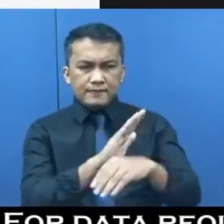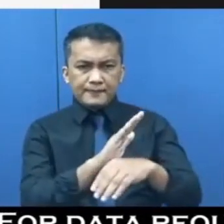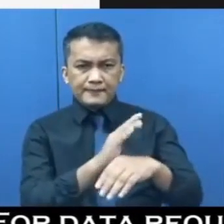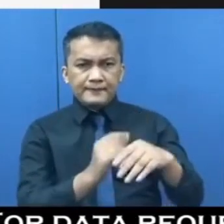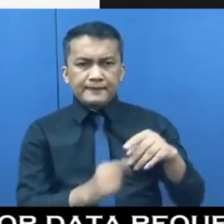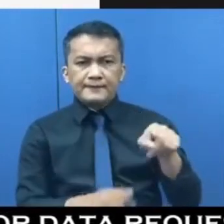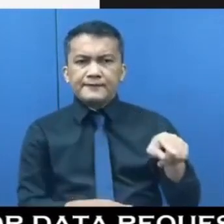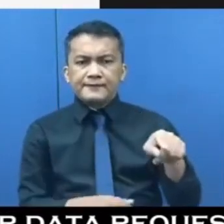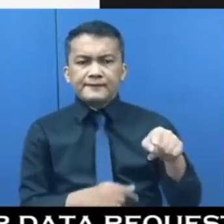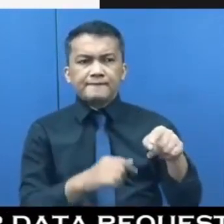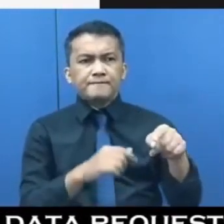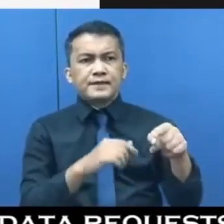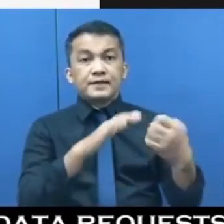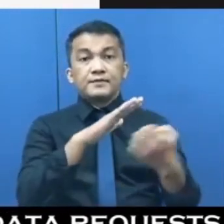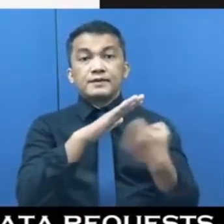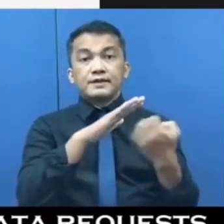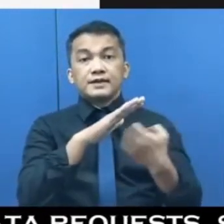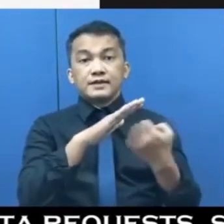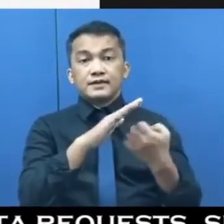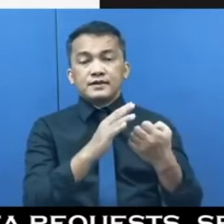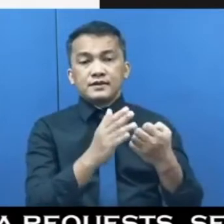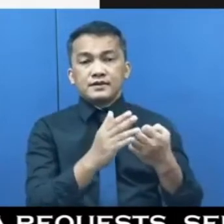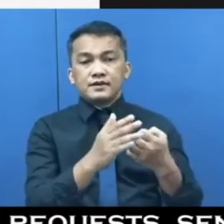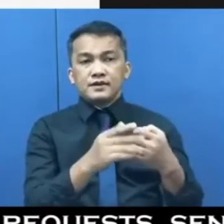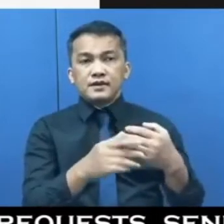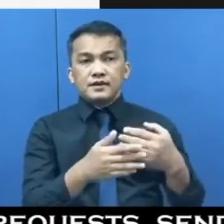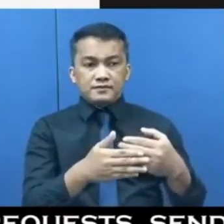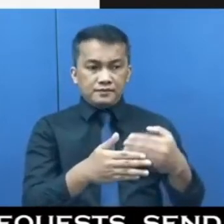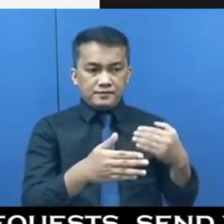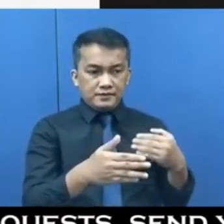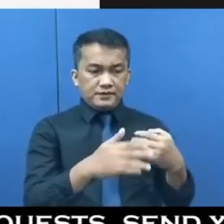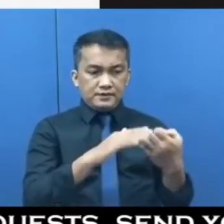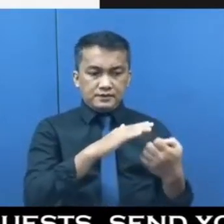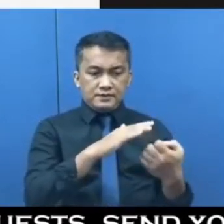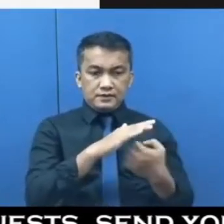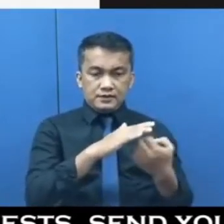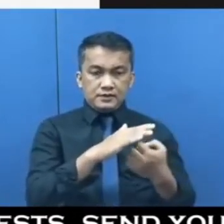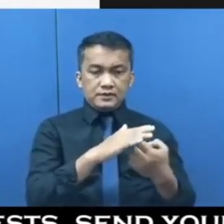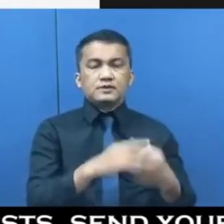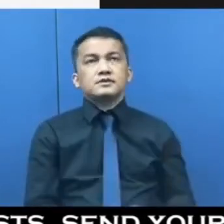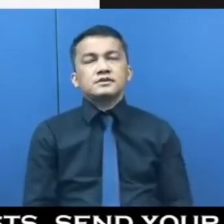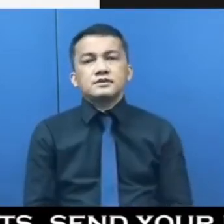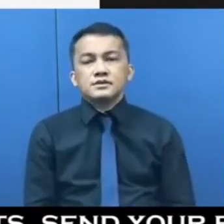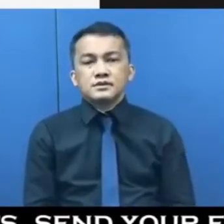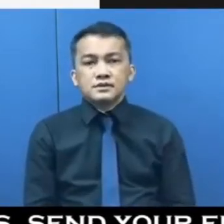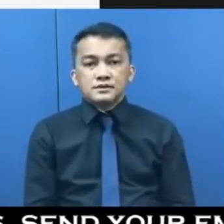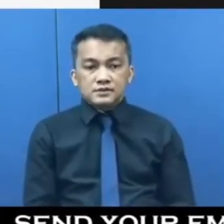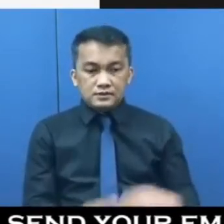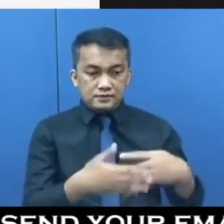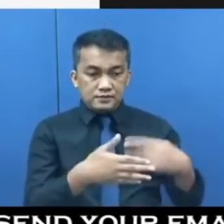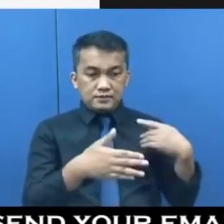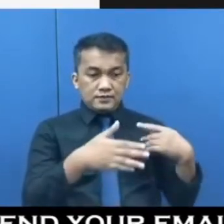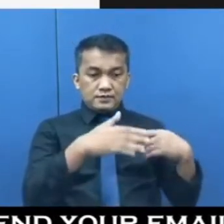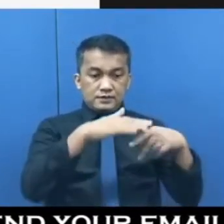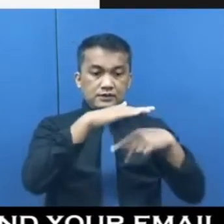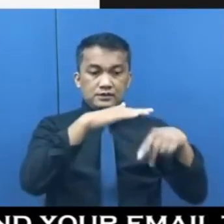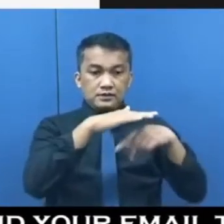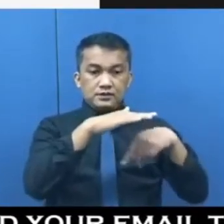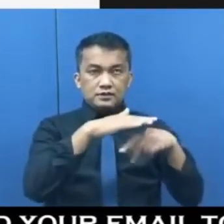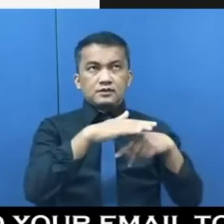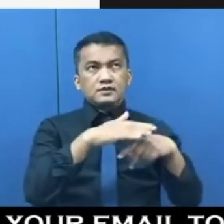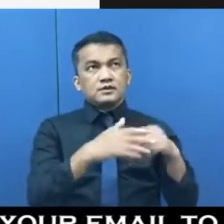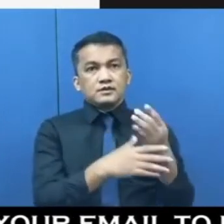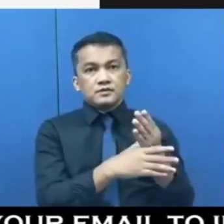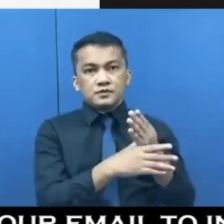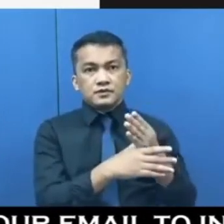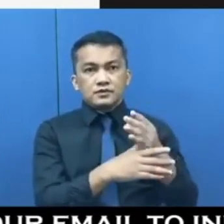pre-education saka pre-primary. So, sa pre-primary for example, between October